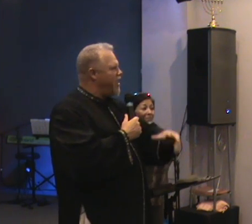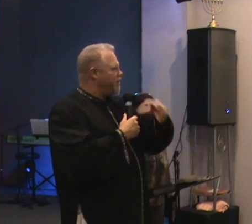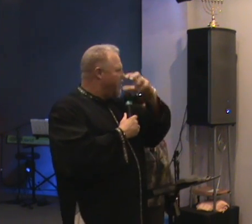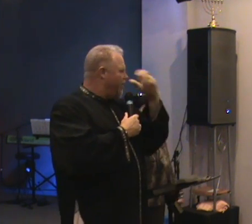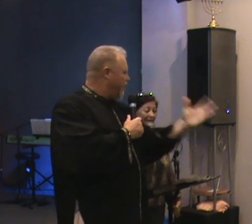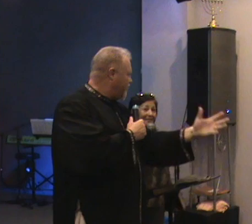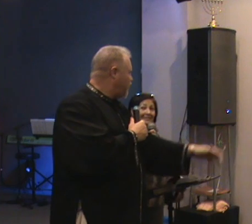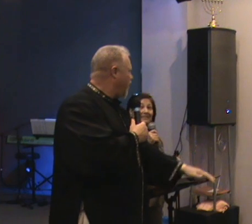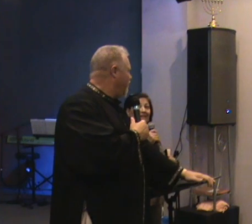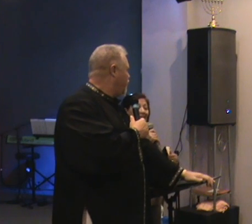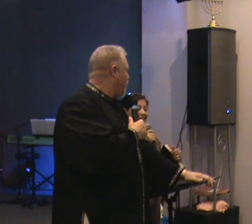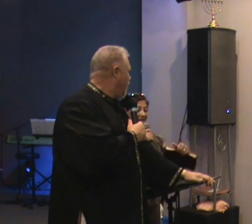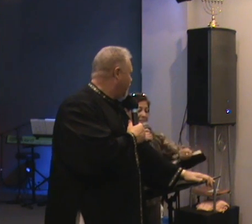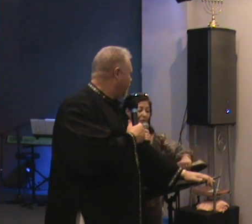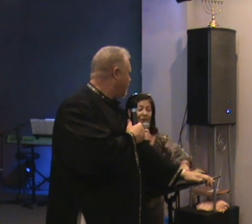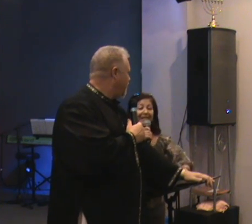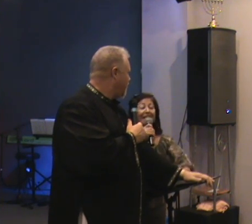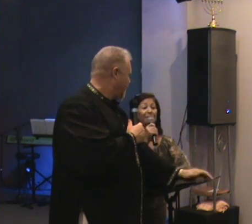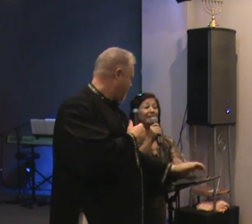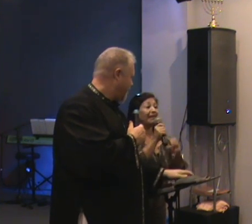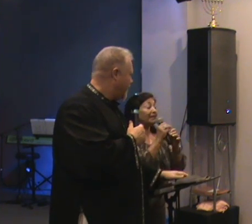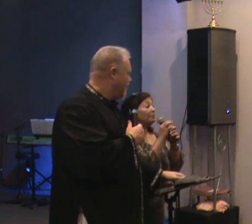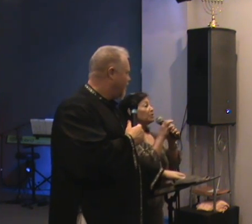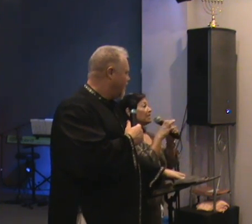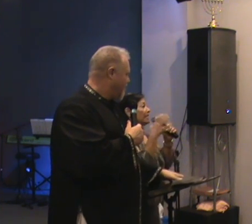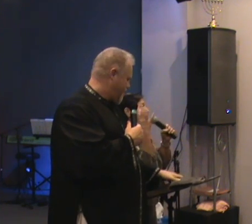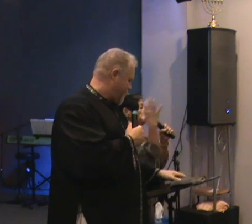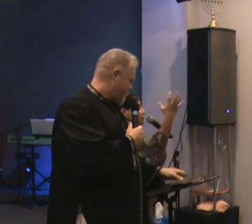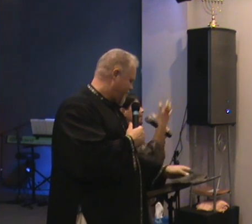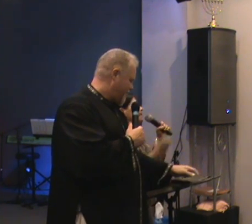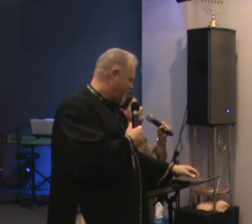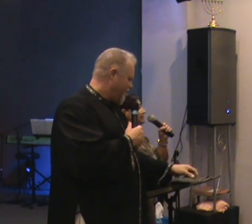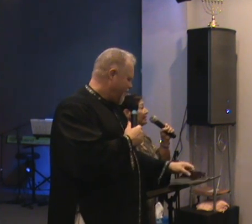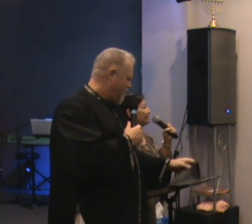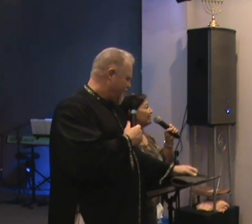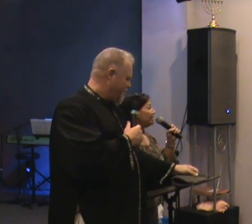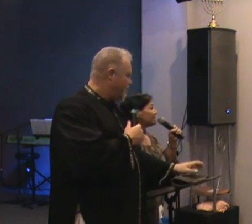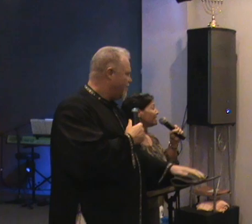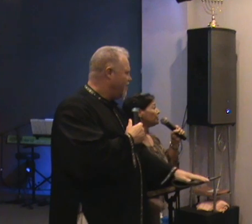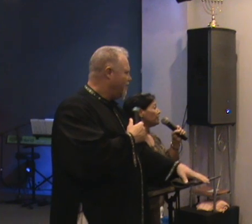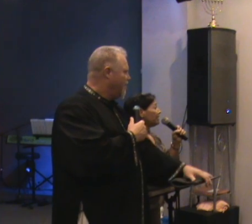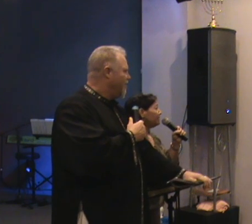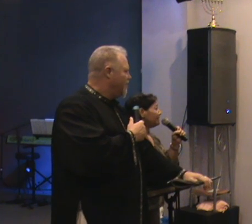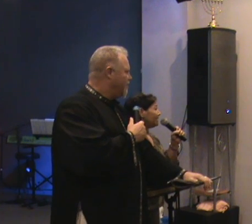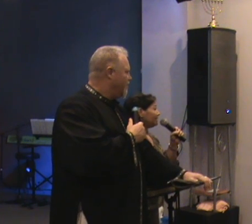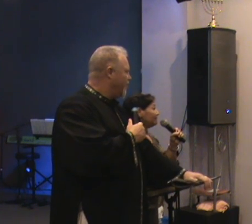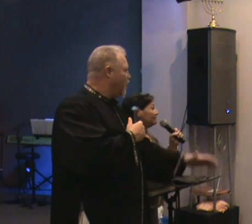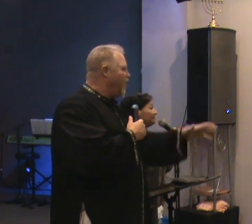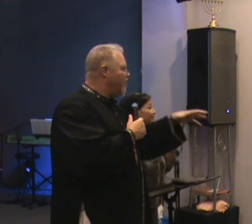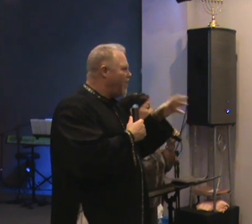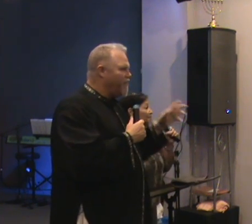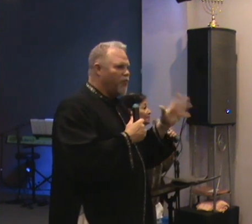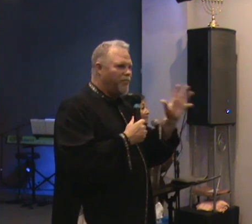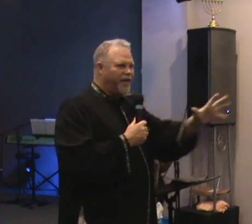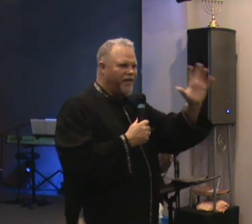the gate at the Strait of Gibraltar. Proféticamente abrimos el portal del Estrecho de Gibraltar. That the